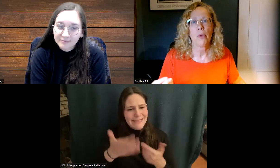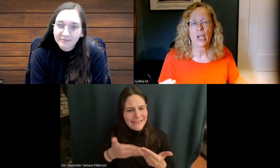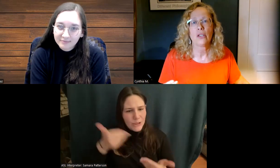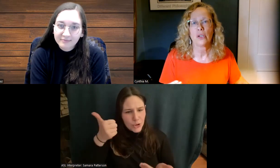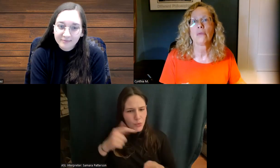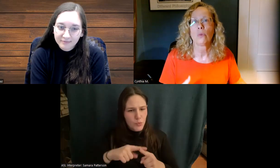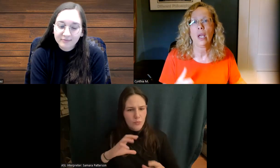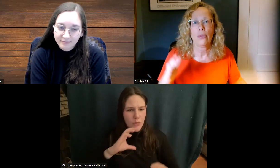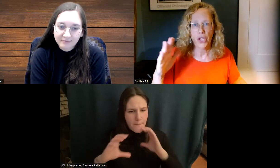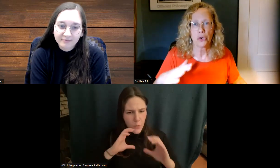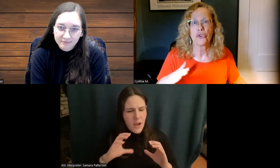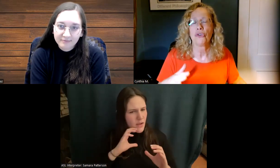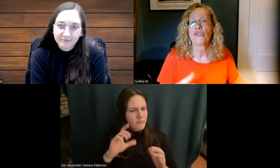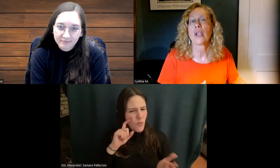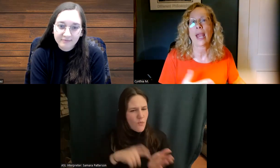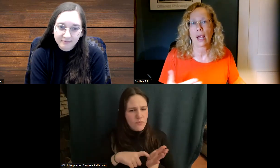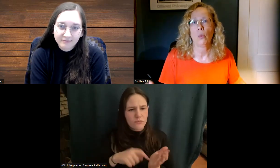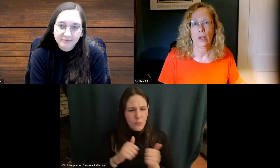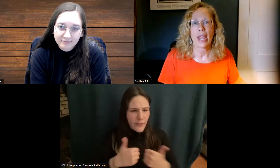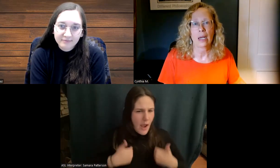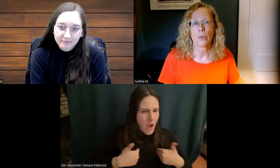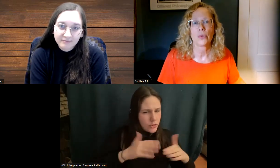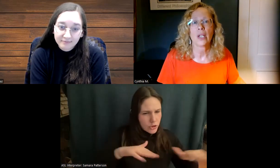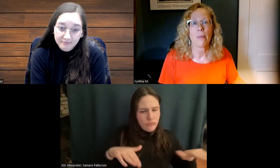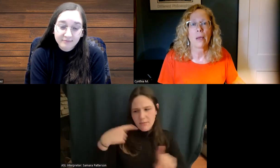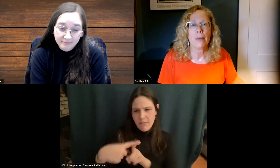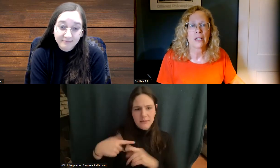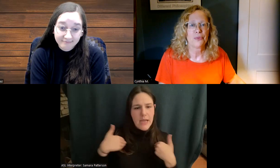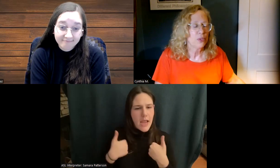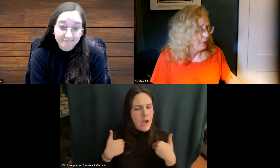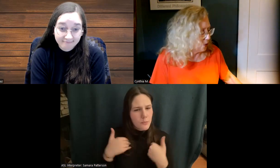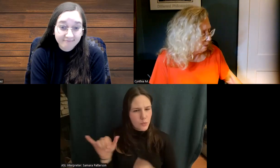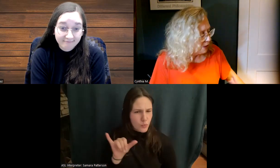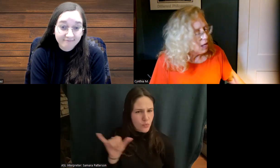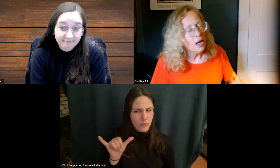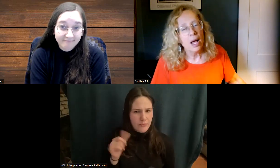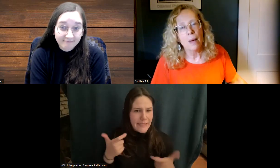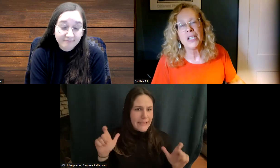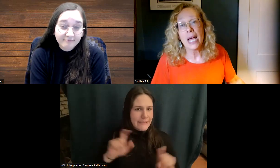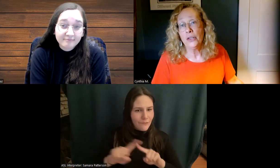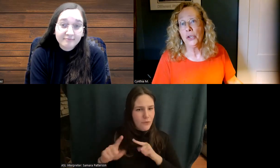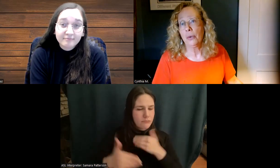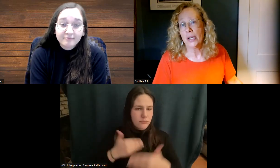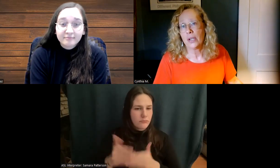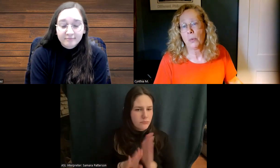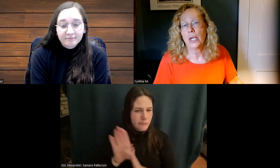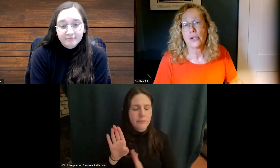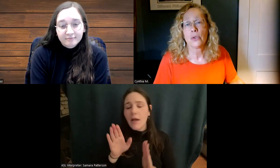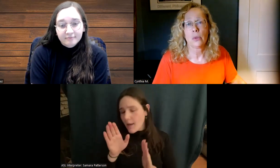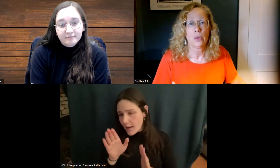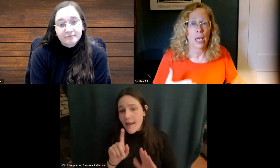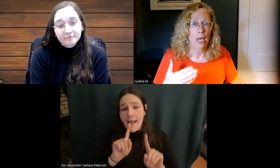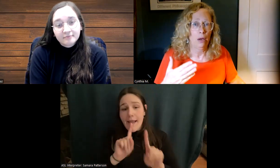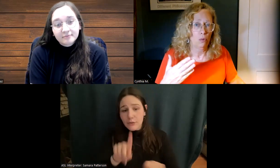for communication with younger children and with animals. It can make a big difference. So, but to answer your question in